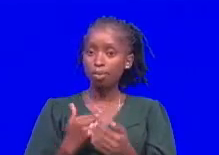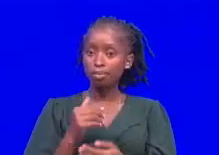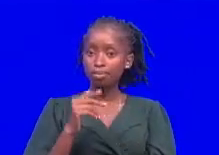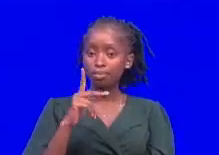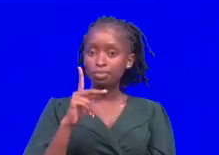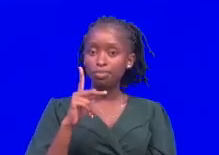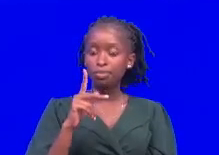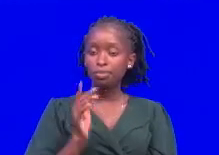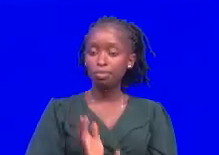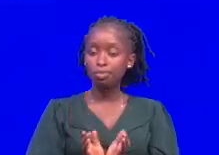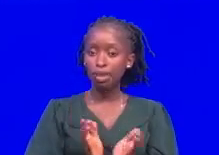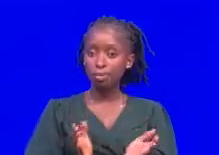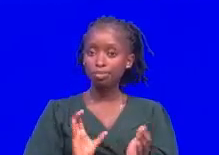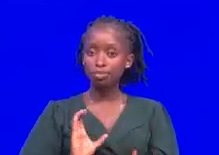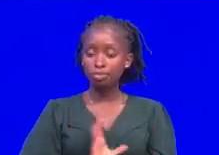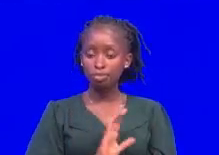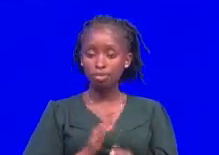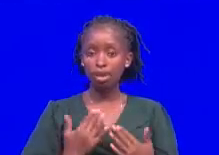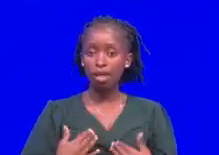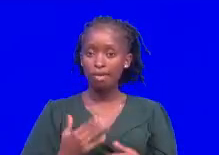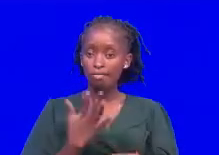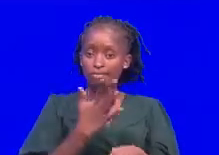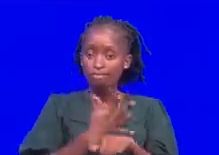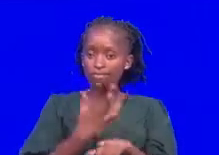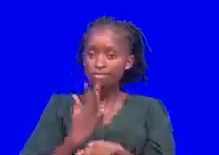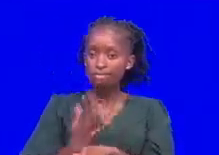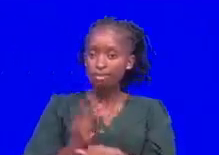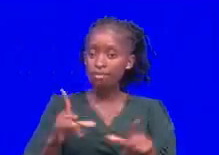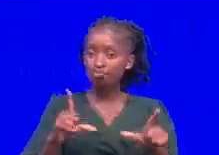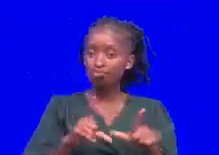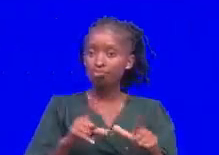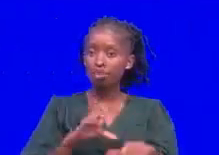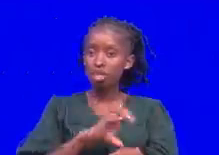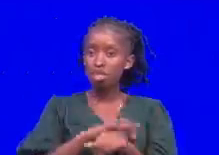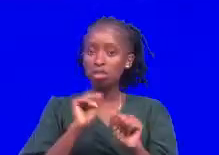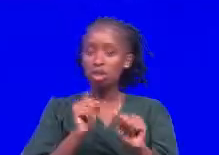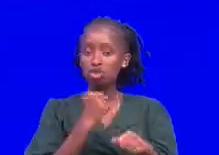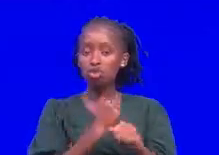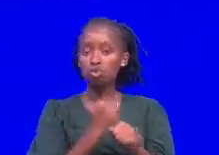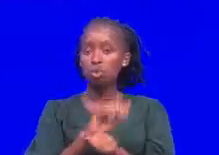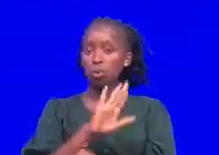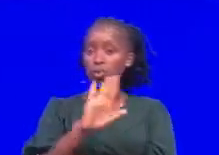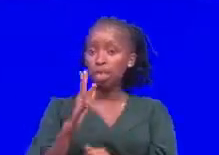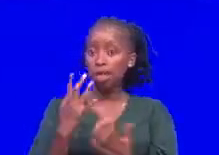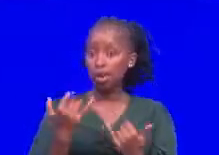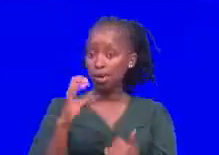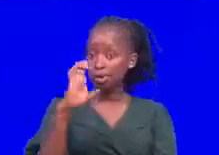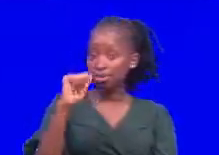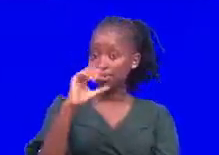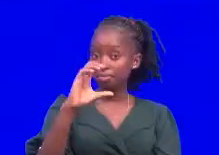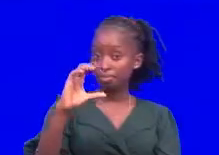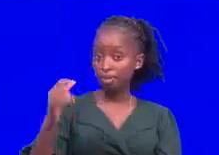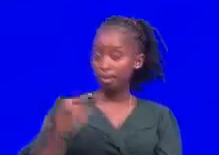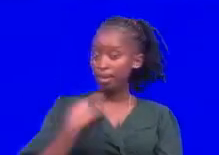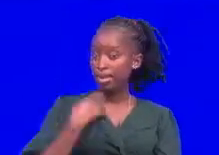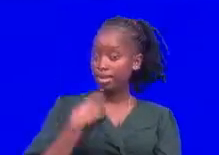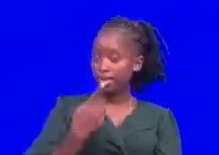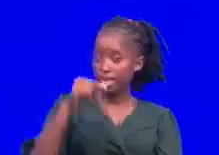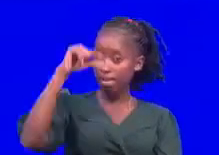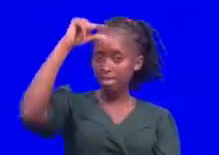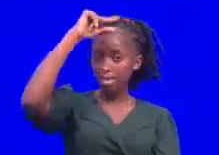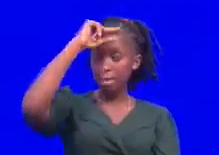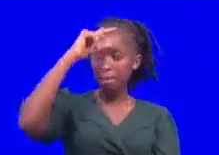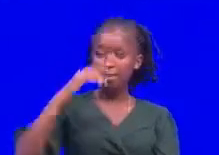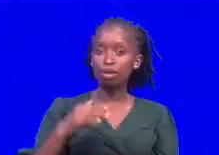certificates to secure government jobs and promotions. ESCC Chief Executive Officer Twalib Mbarak says the government and